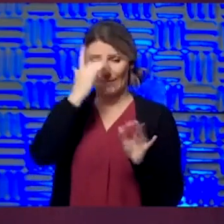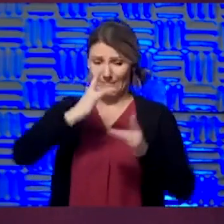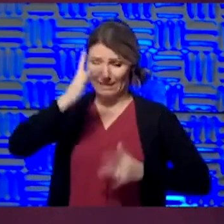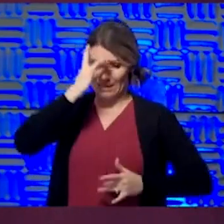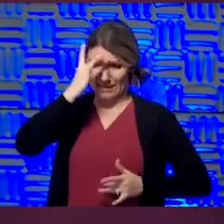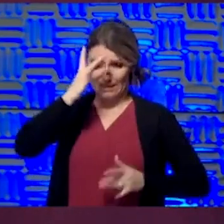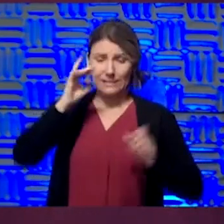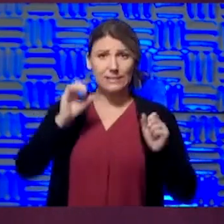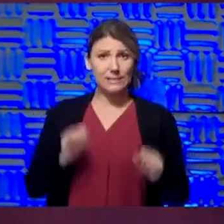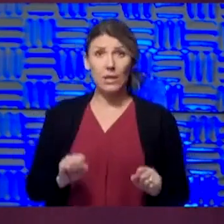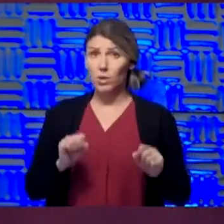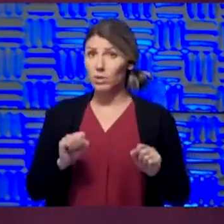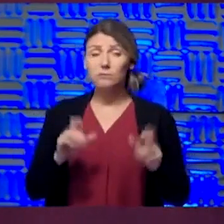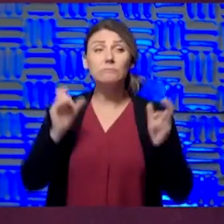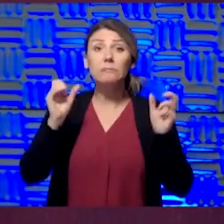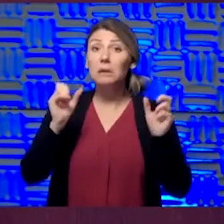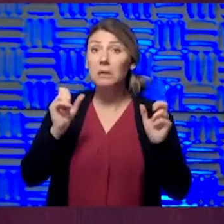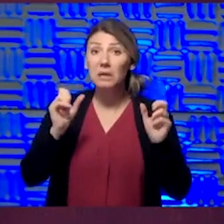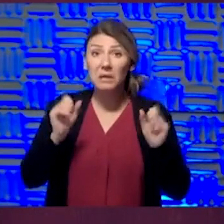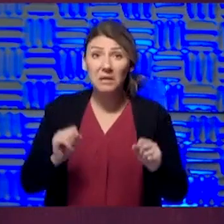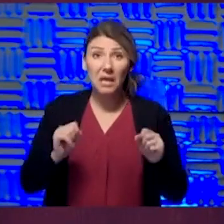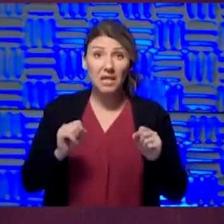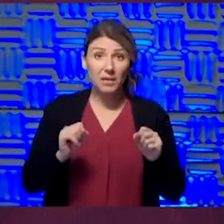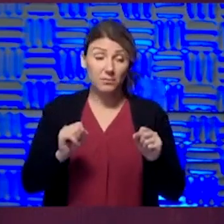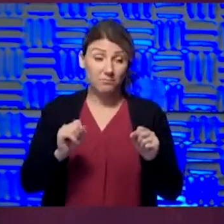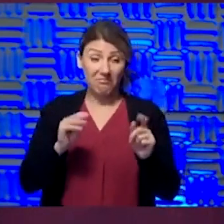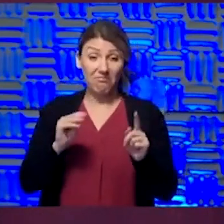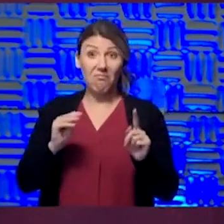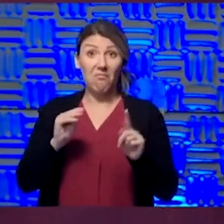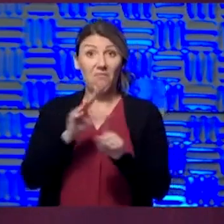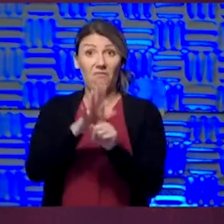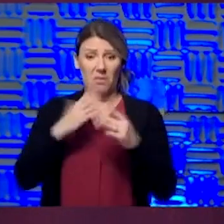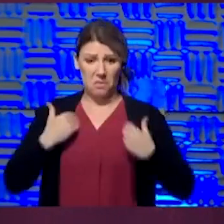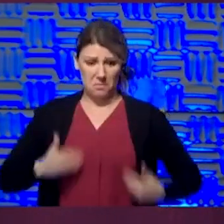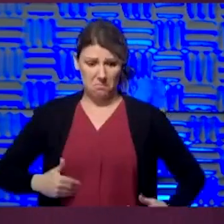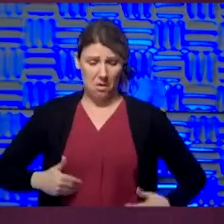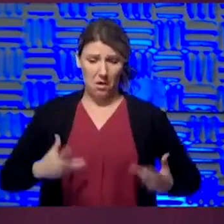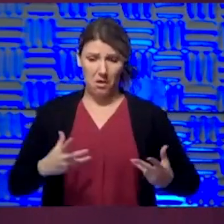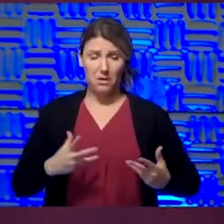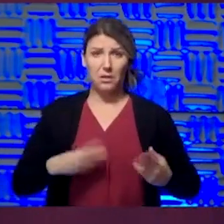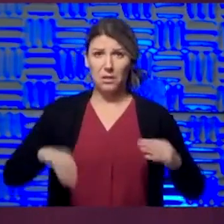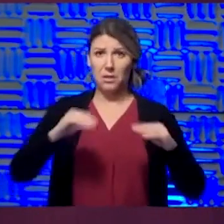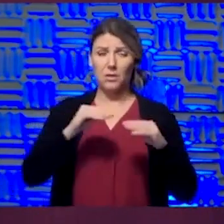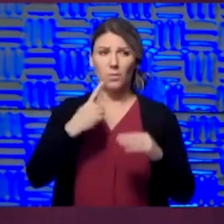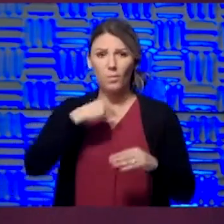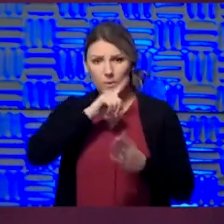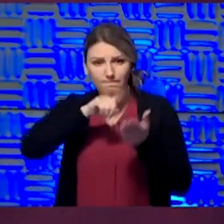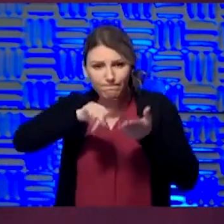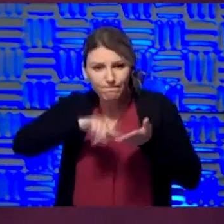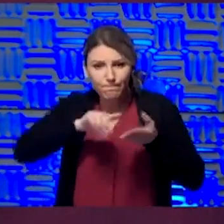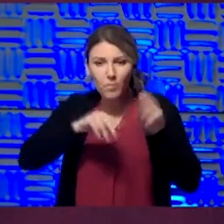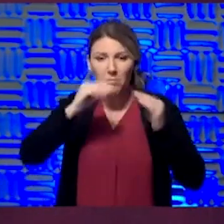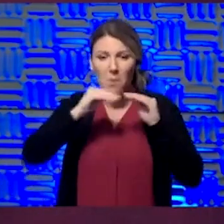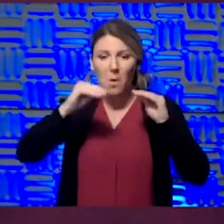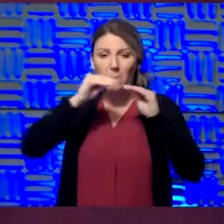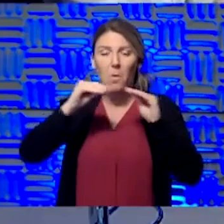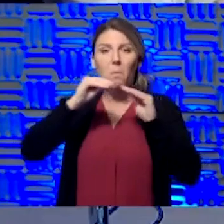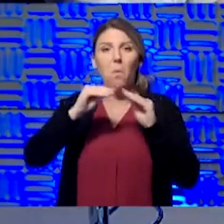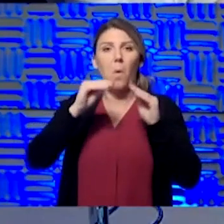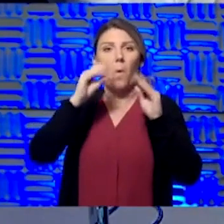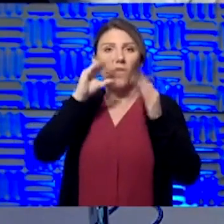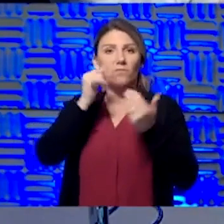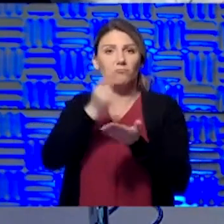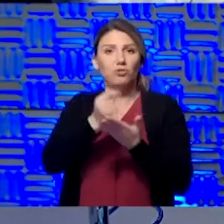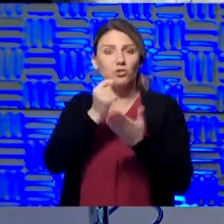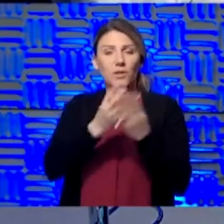could diffusely affect the body, and we're finding more and more about it, and we're treating it more effectively, hopefully, as